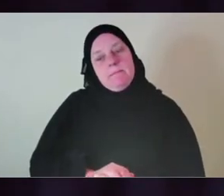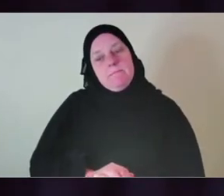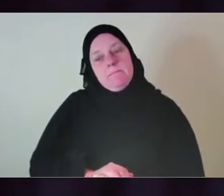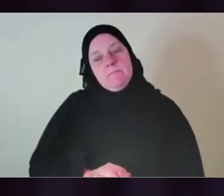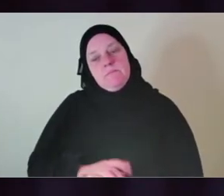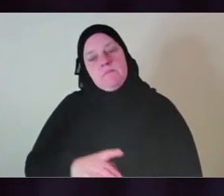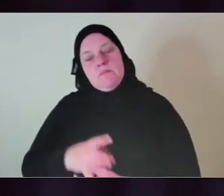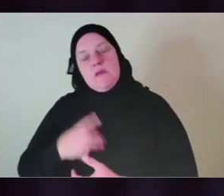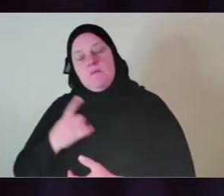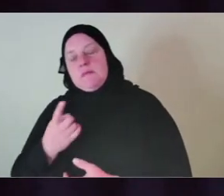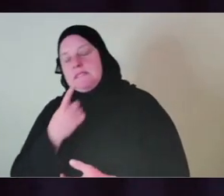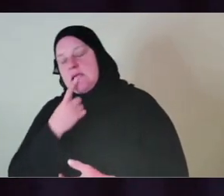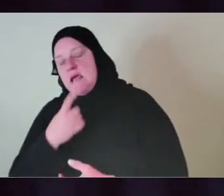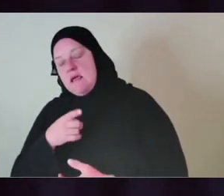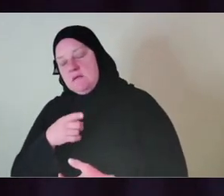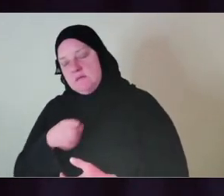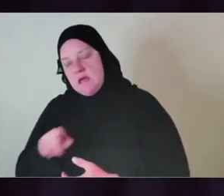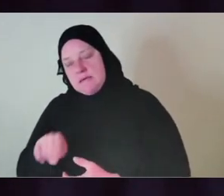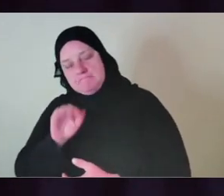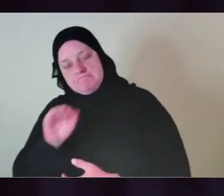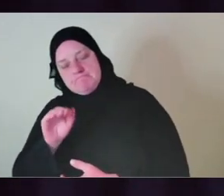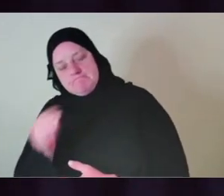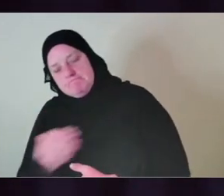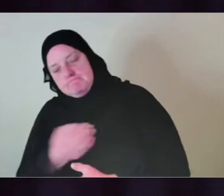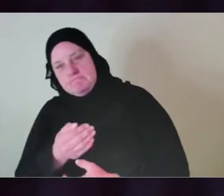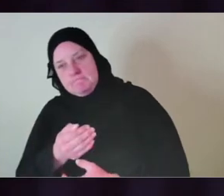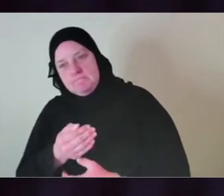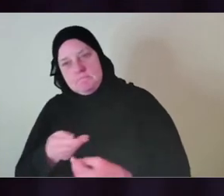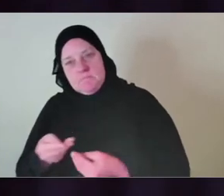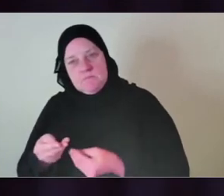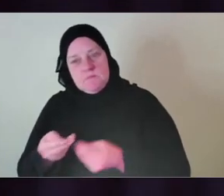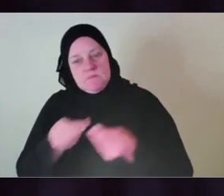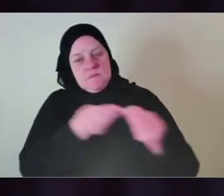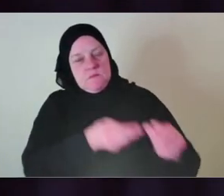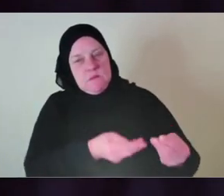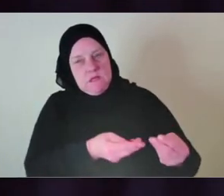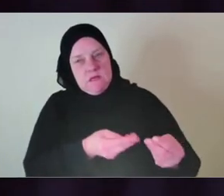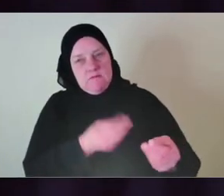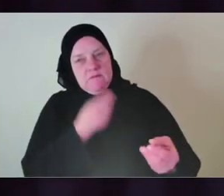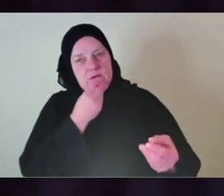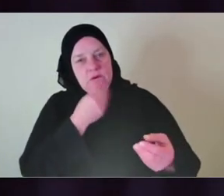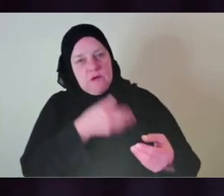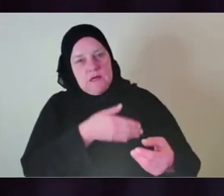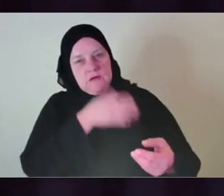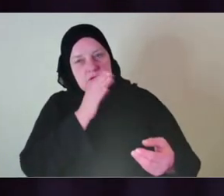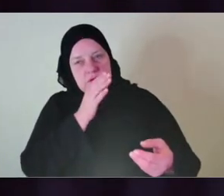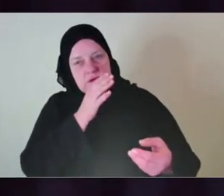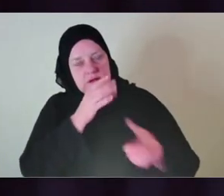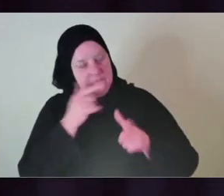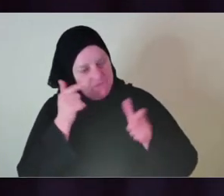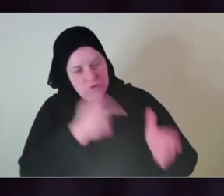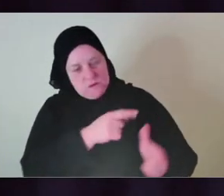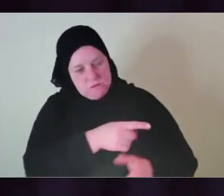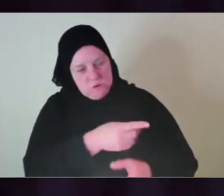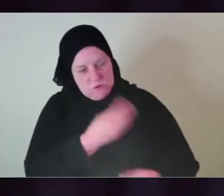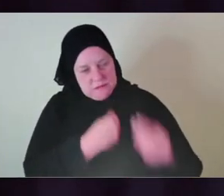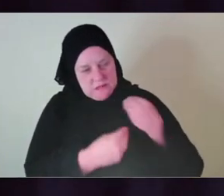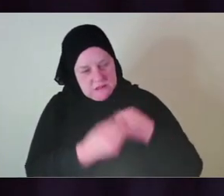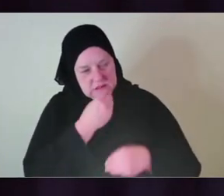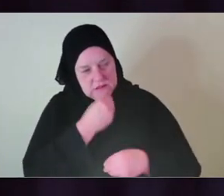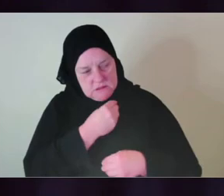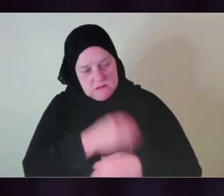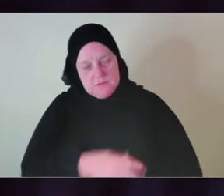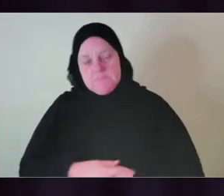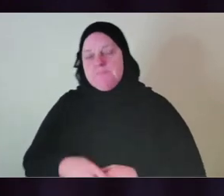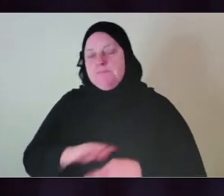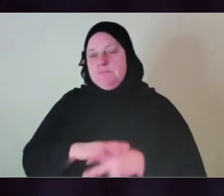drink that was kind of forced onto the Imam. And the other narration says that it was the wife